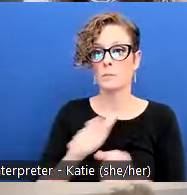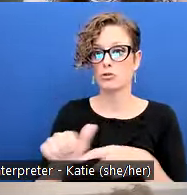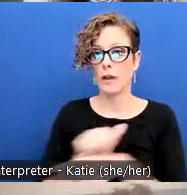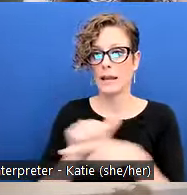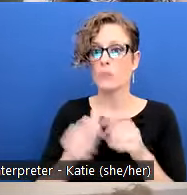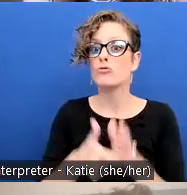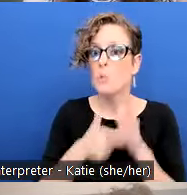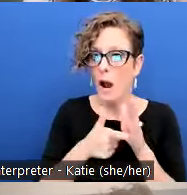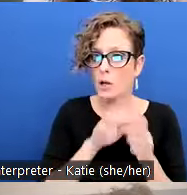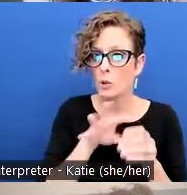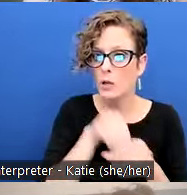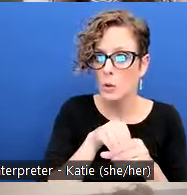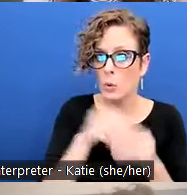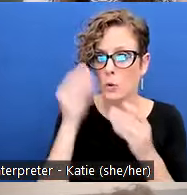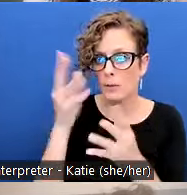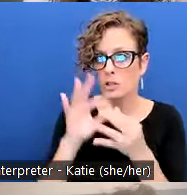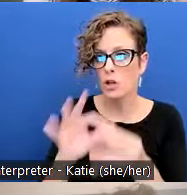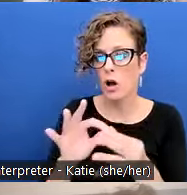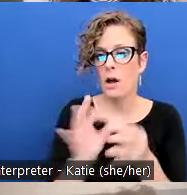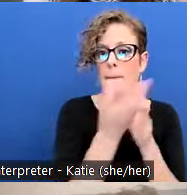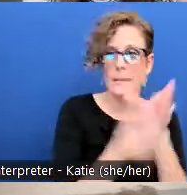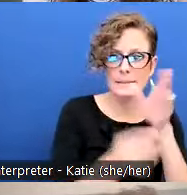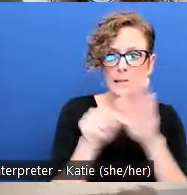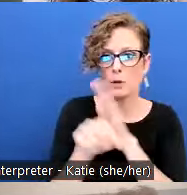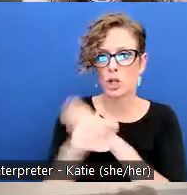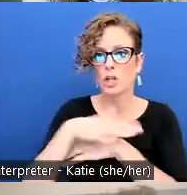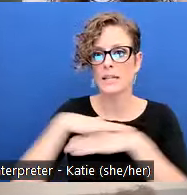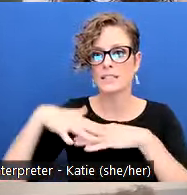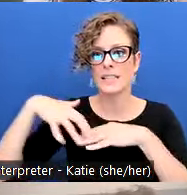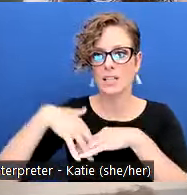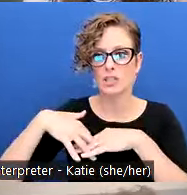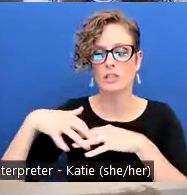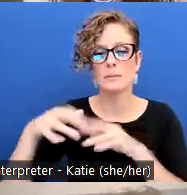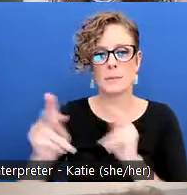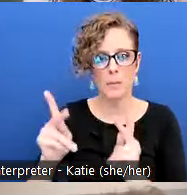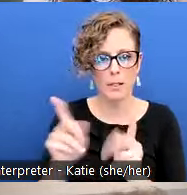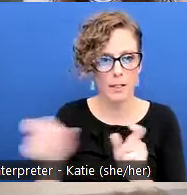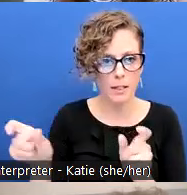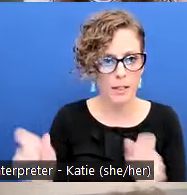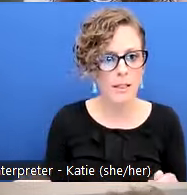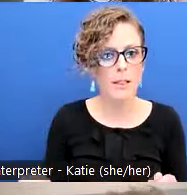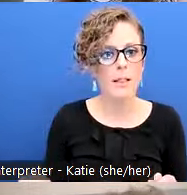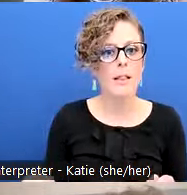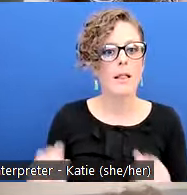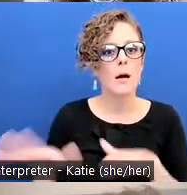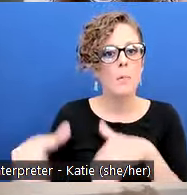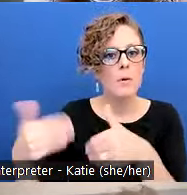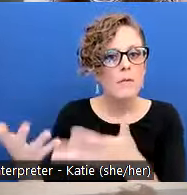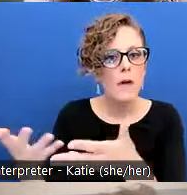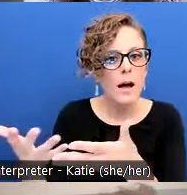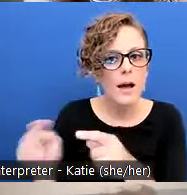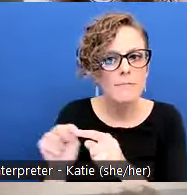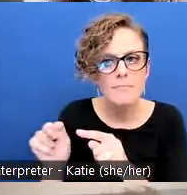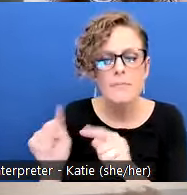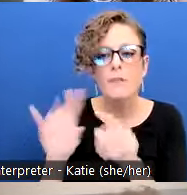include information on missing and murdered Indigenous people. They will also provide support for family members, do work around increasing